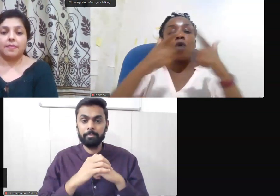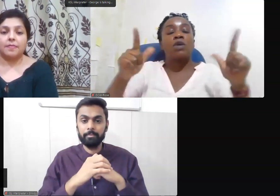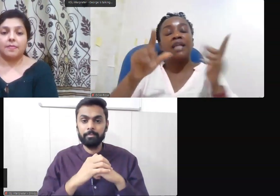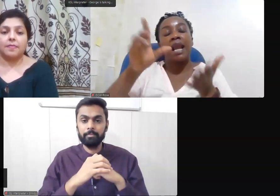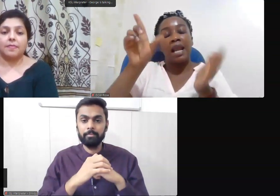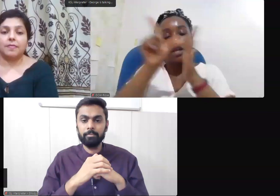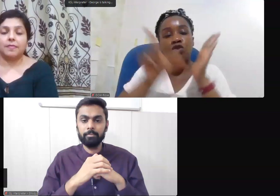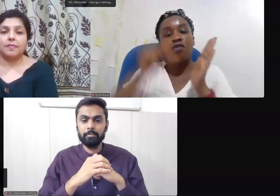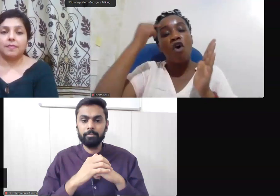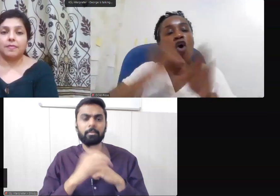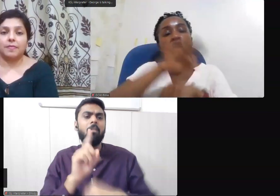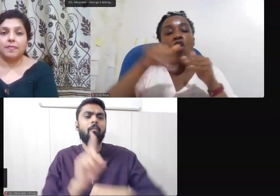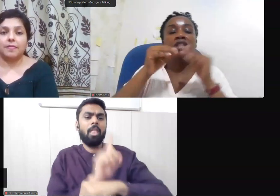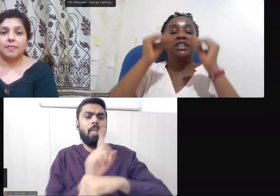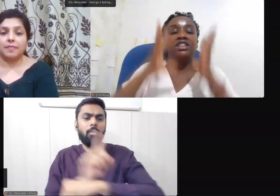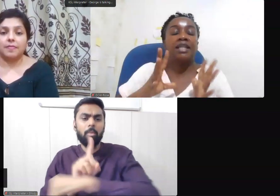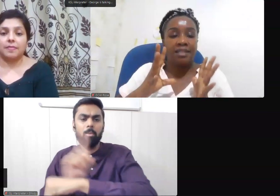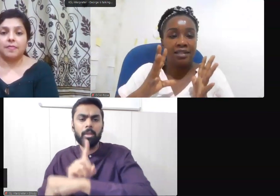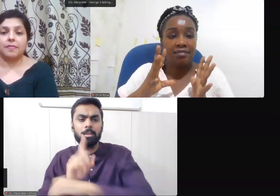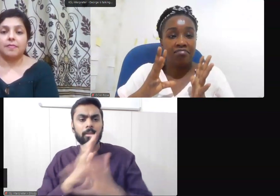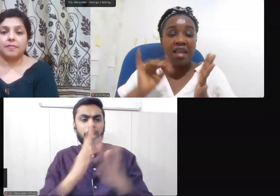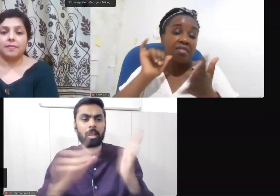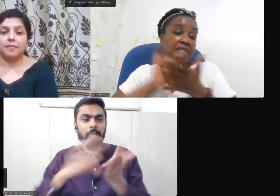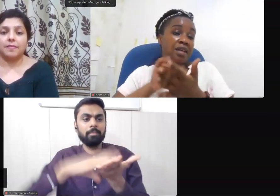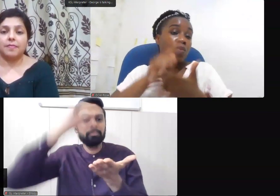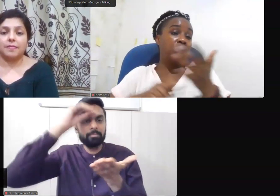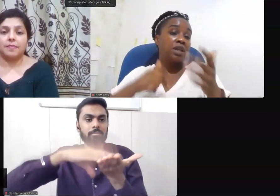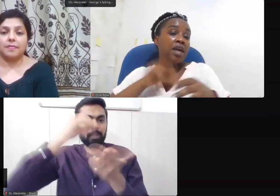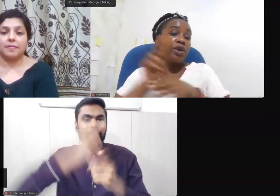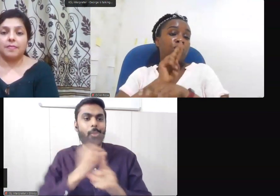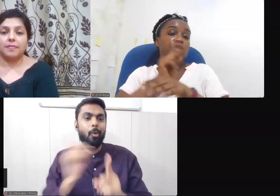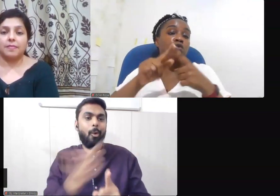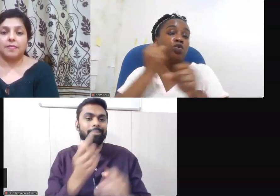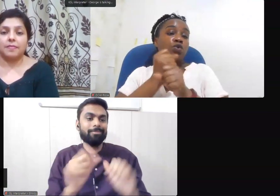we can have an hour session on sign language lesson for all the teachers.